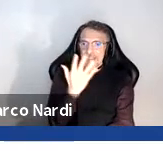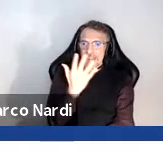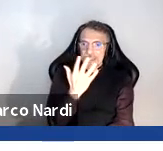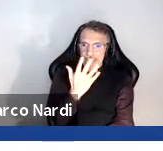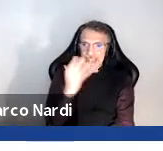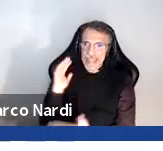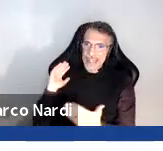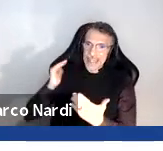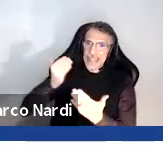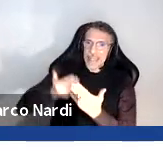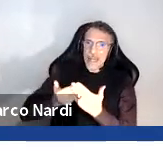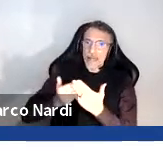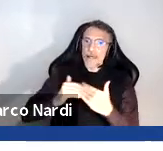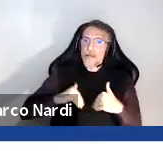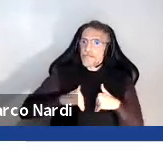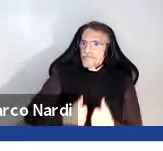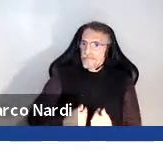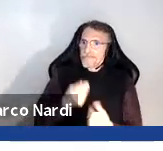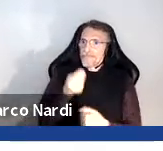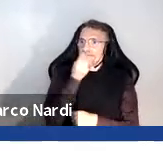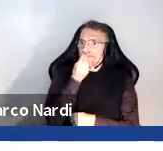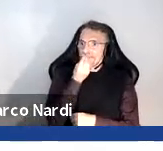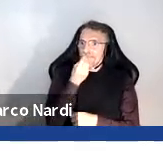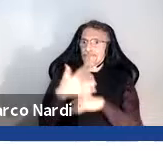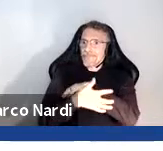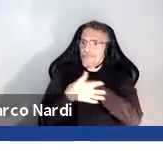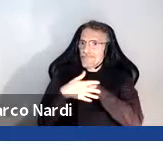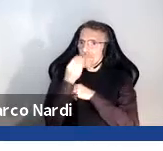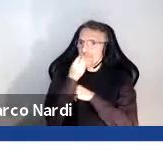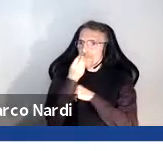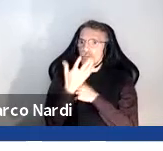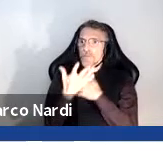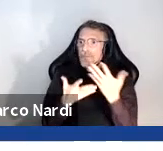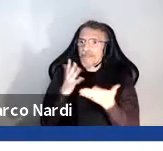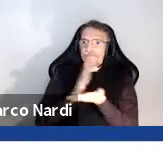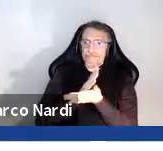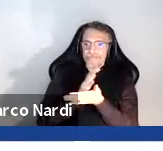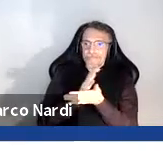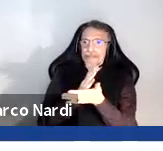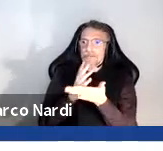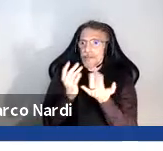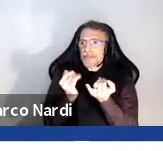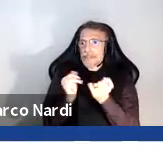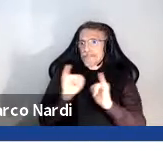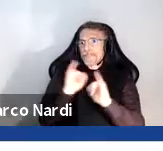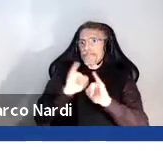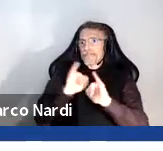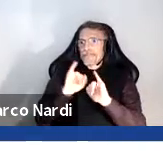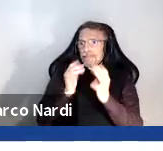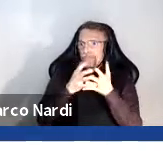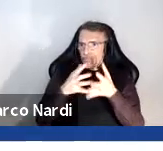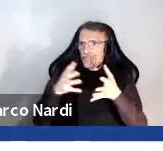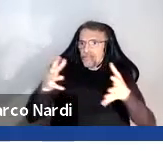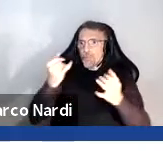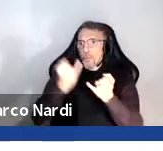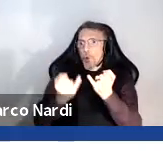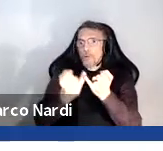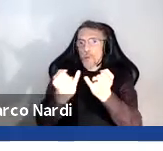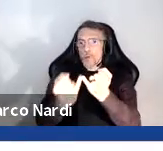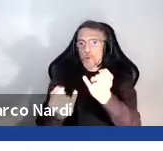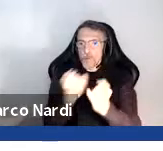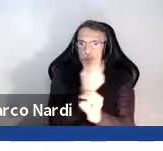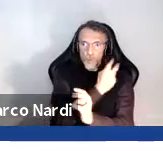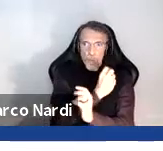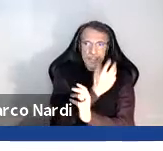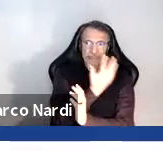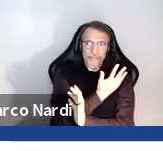2015, hunger, poor insecurity, food insecurity, excuse me, has been increasing since 2015, okay?